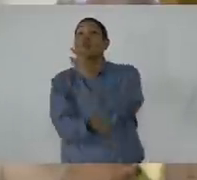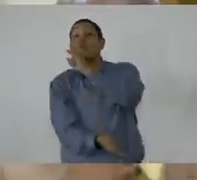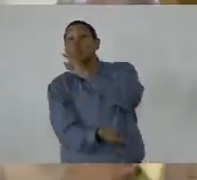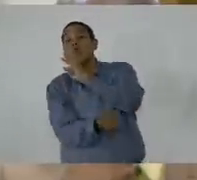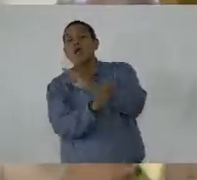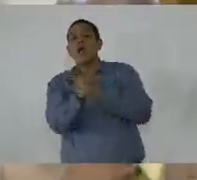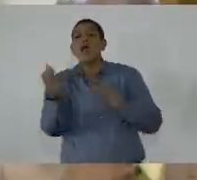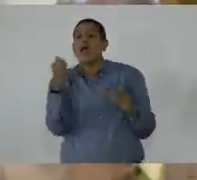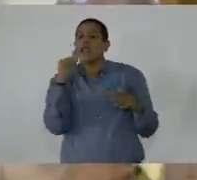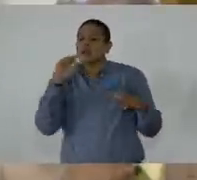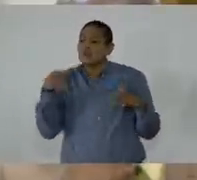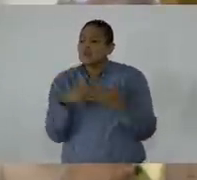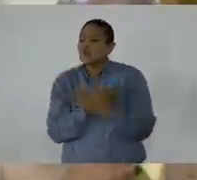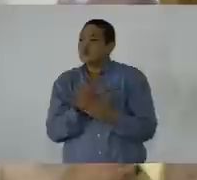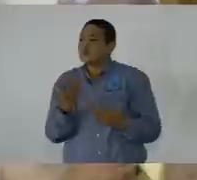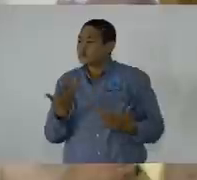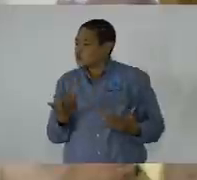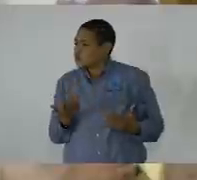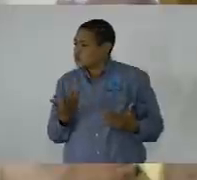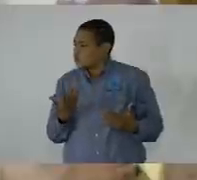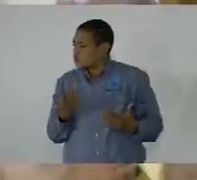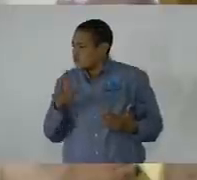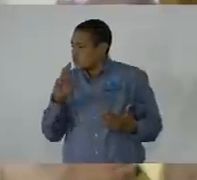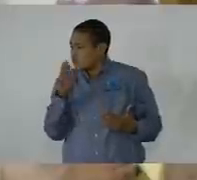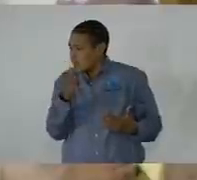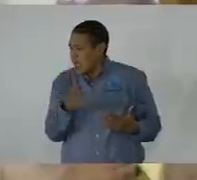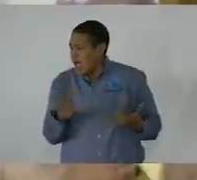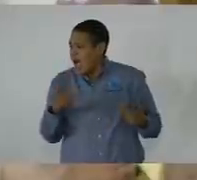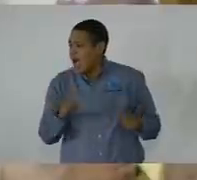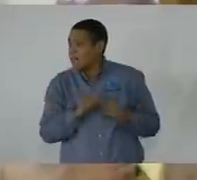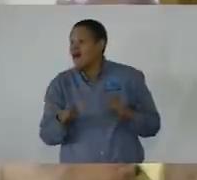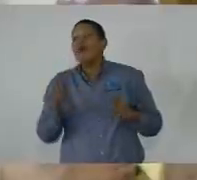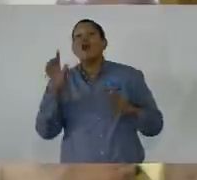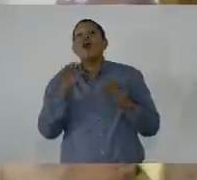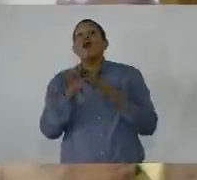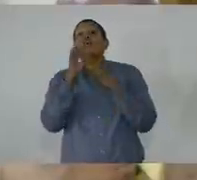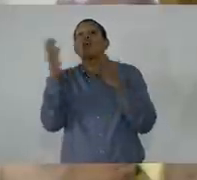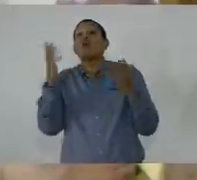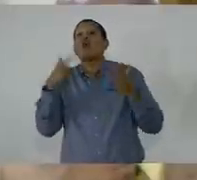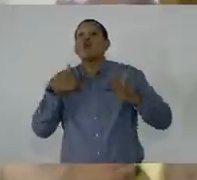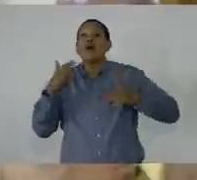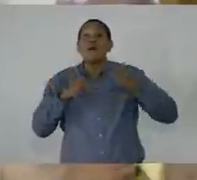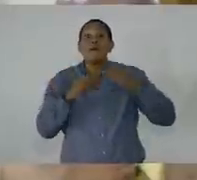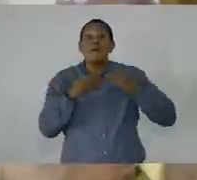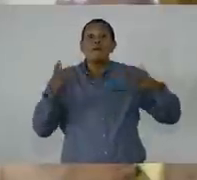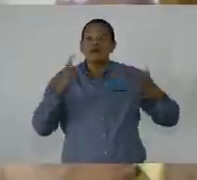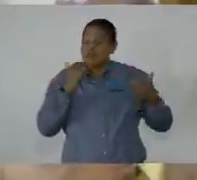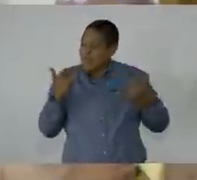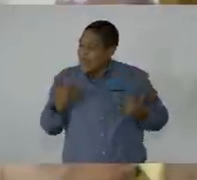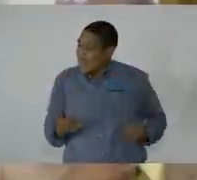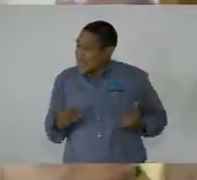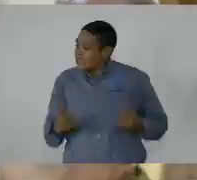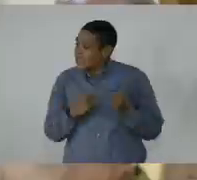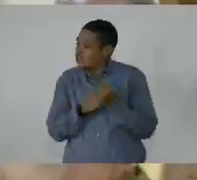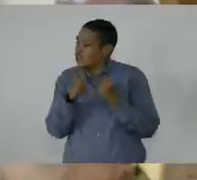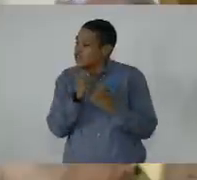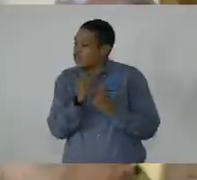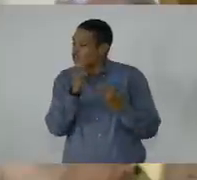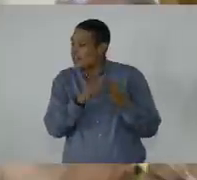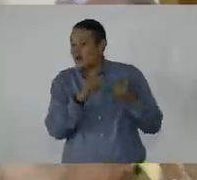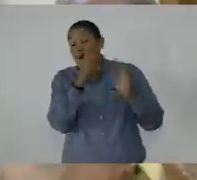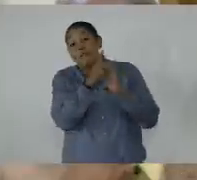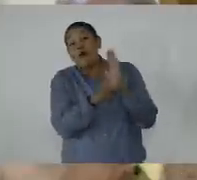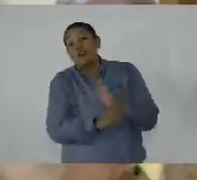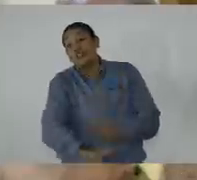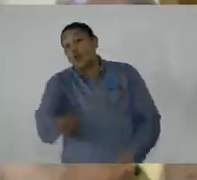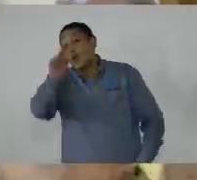Green, the new face of food, but rather, we will build on the existing structures and policies, one